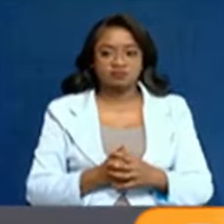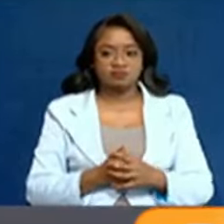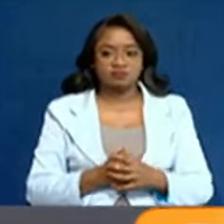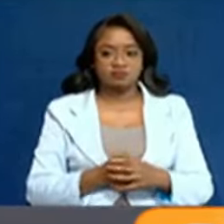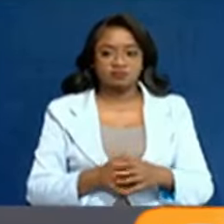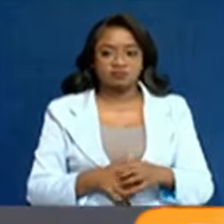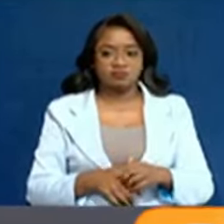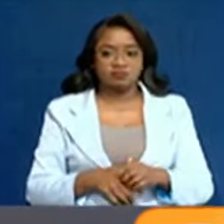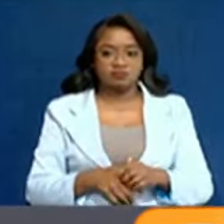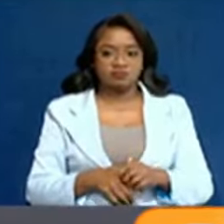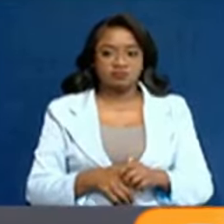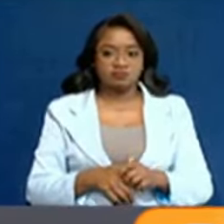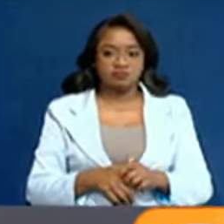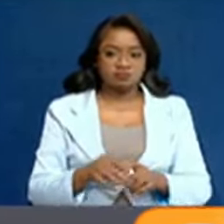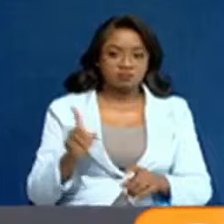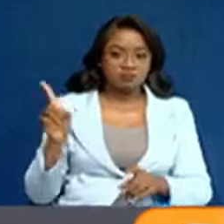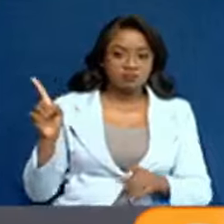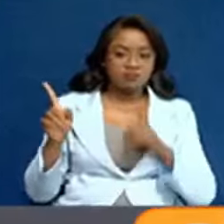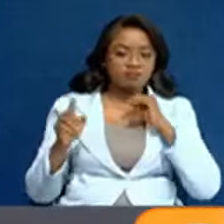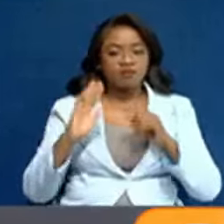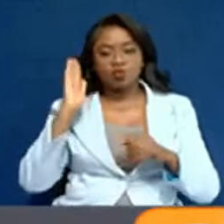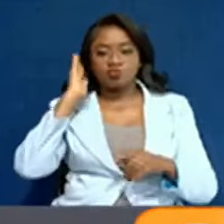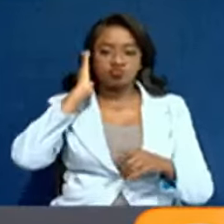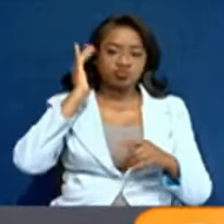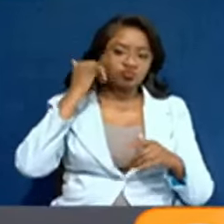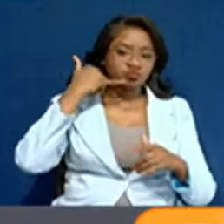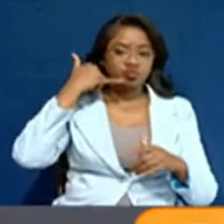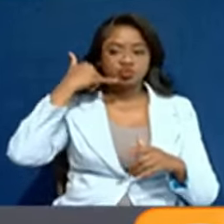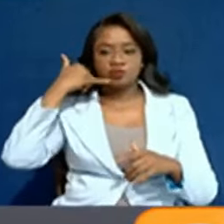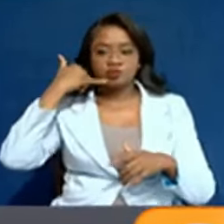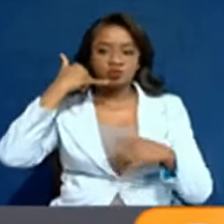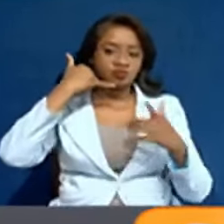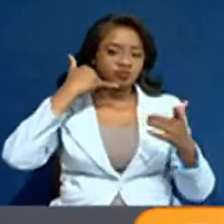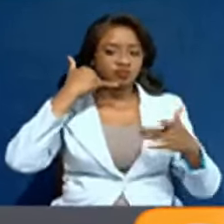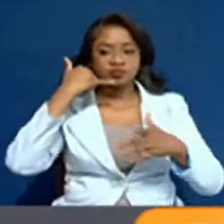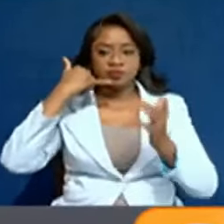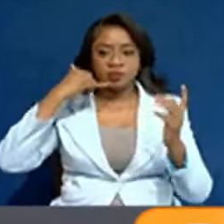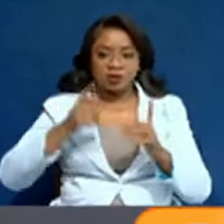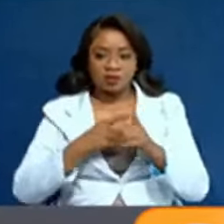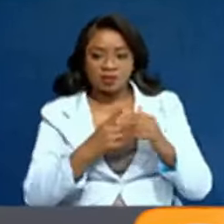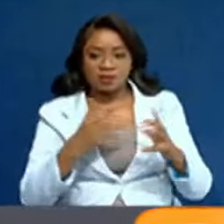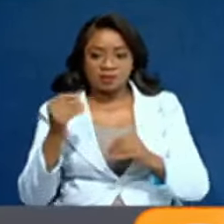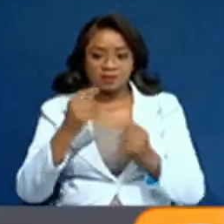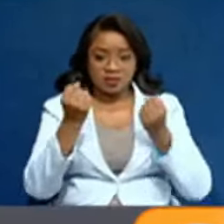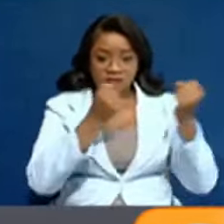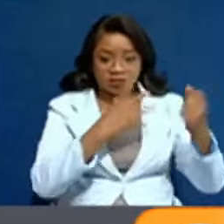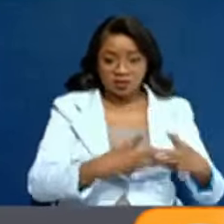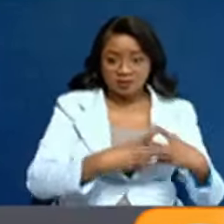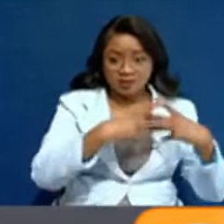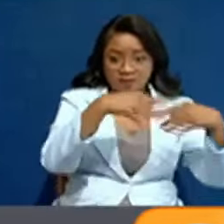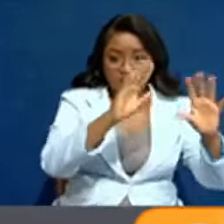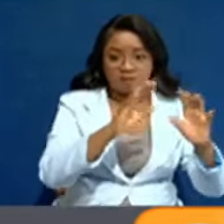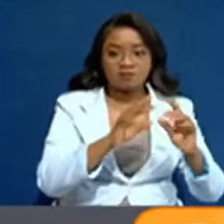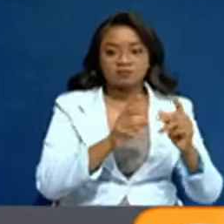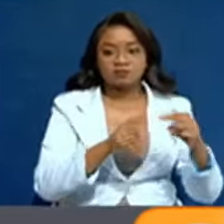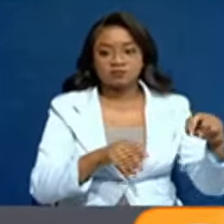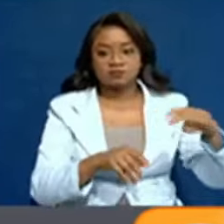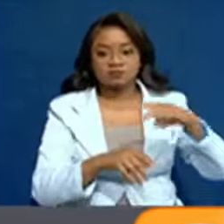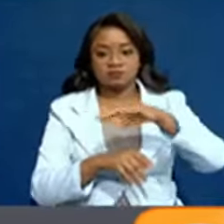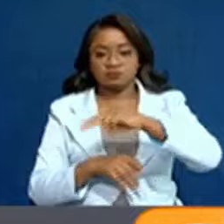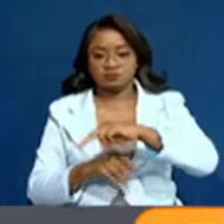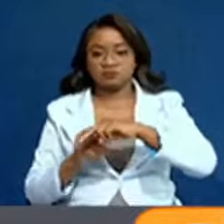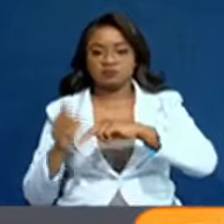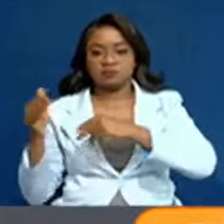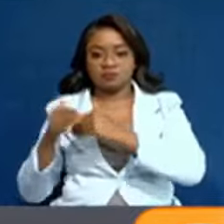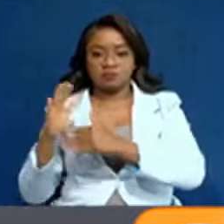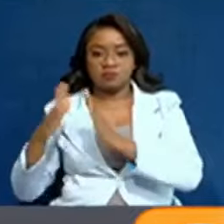The man then steps out talking on phone and comes back. The driver leaves and walks towards the apartment, followed